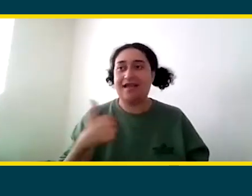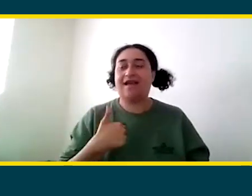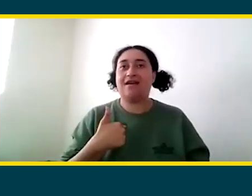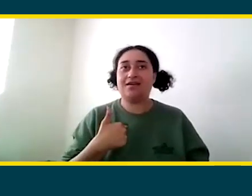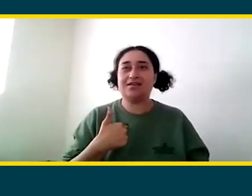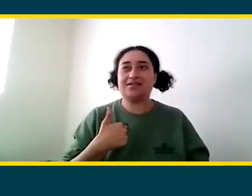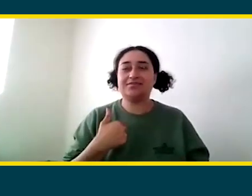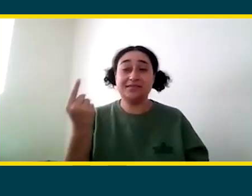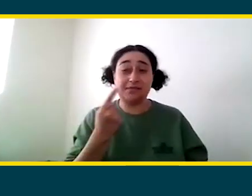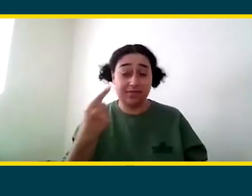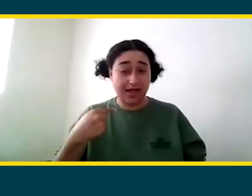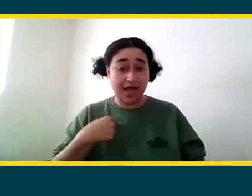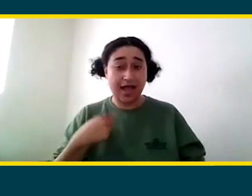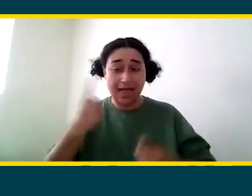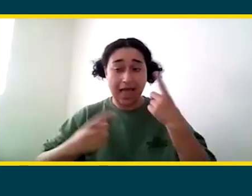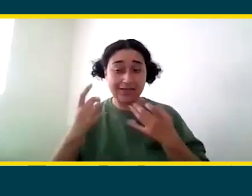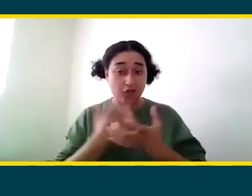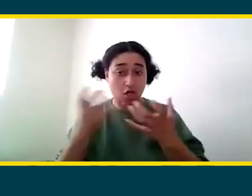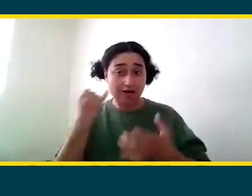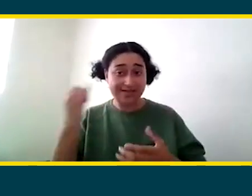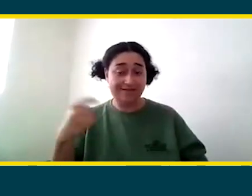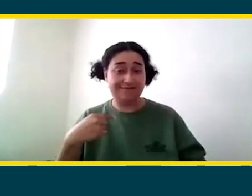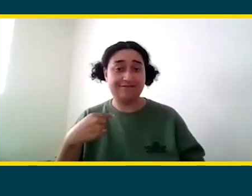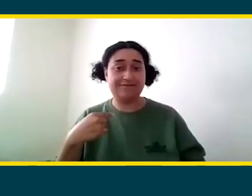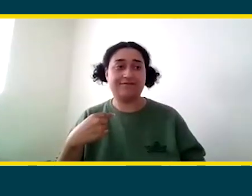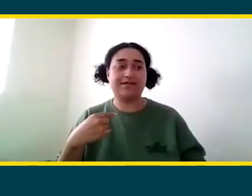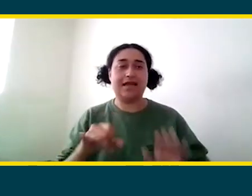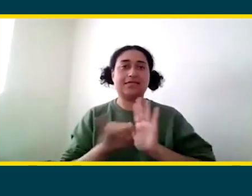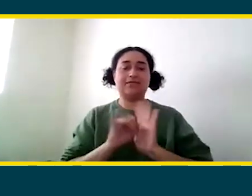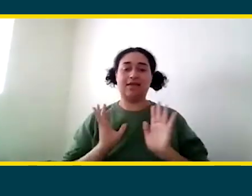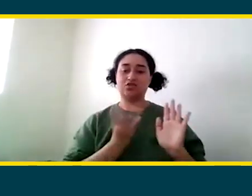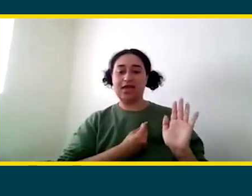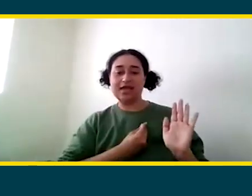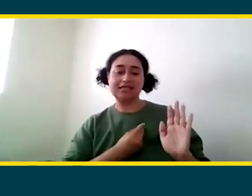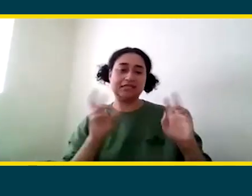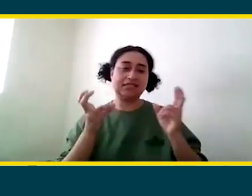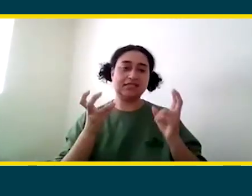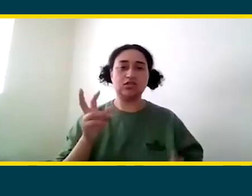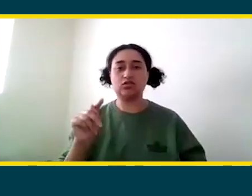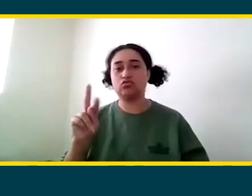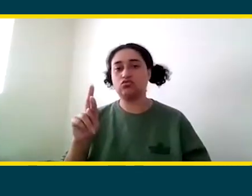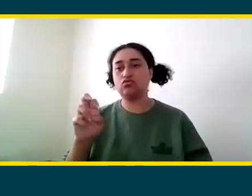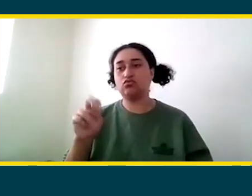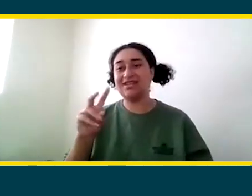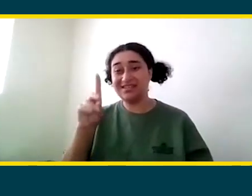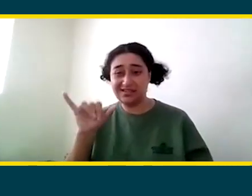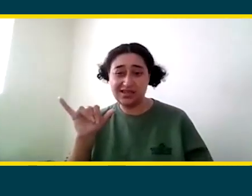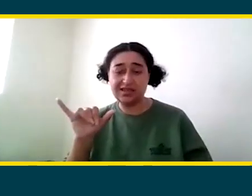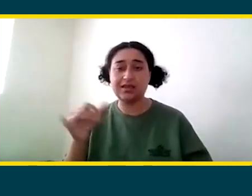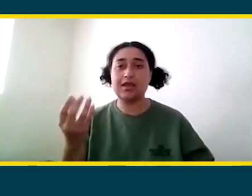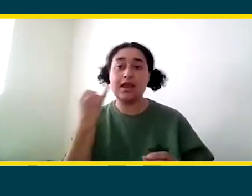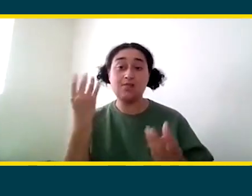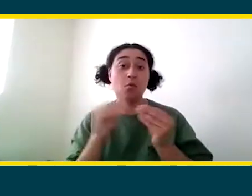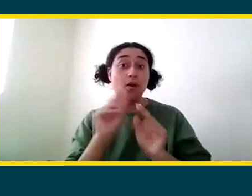something that I get asked a lot is if I think that being trans is trendy. and if like more kids